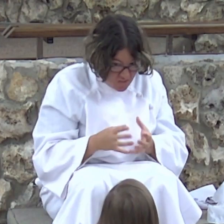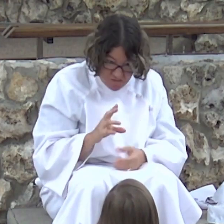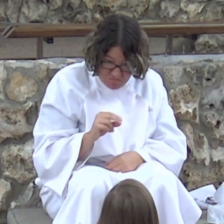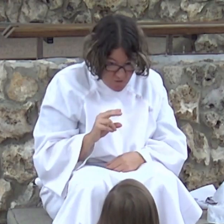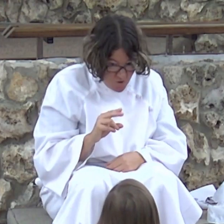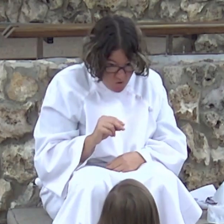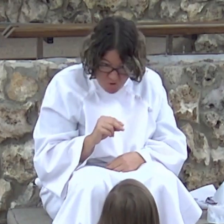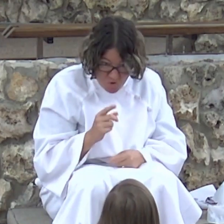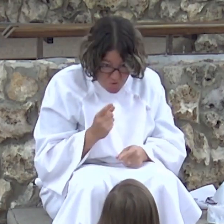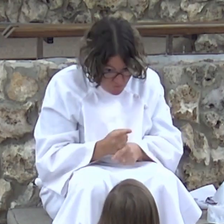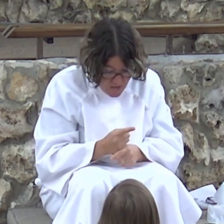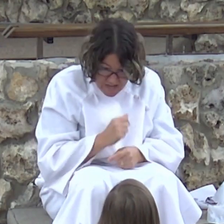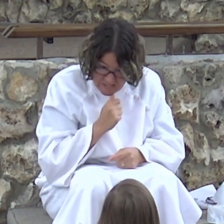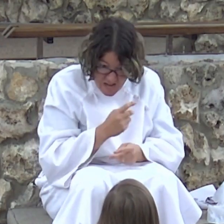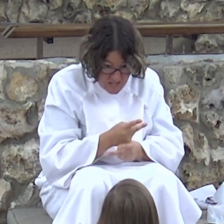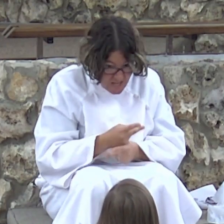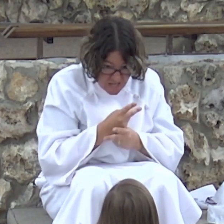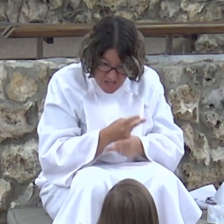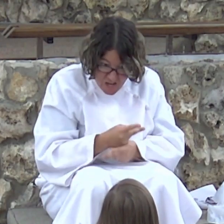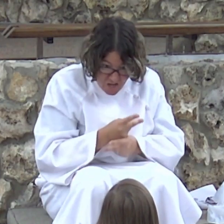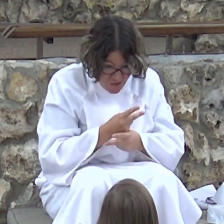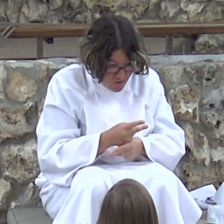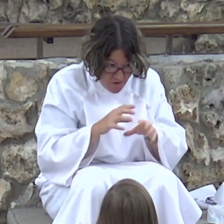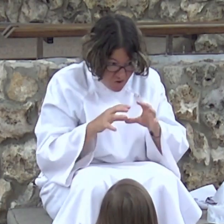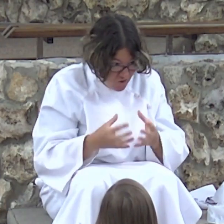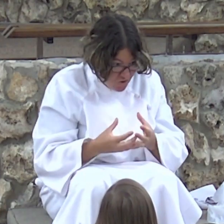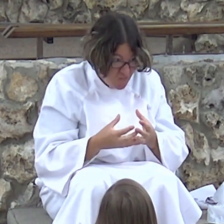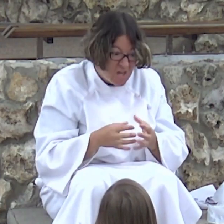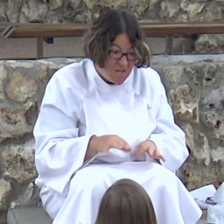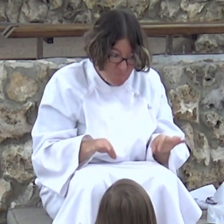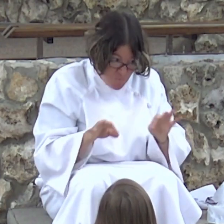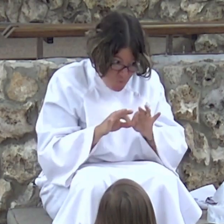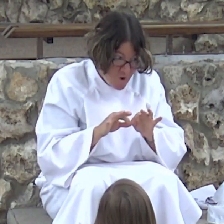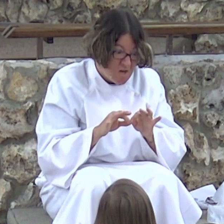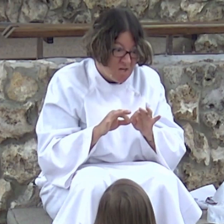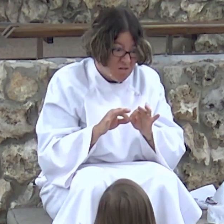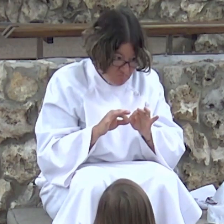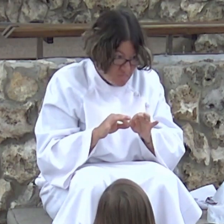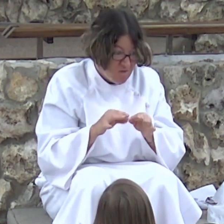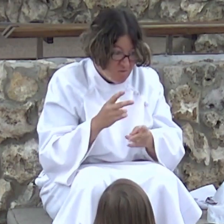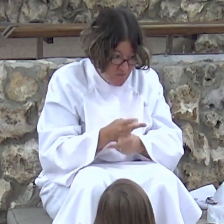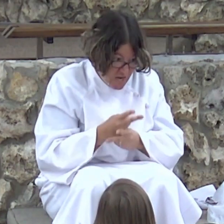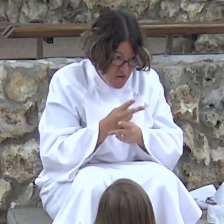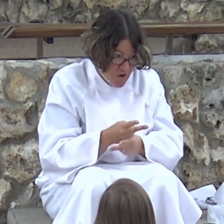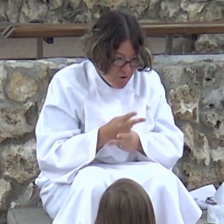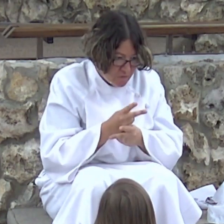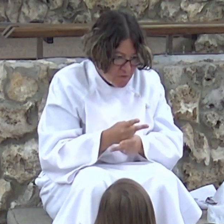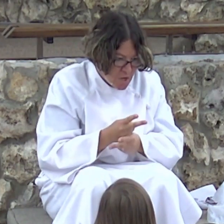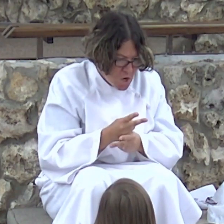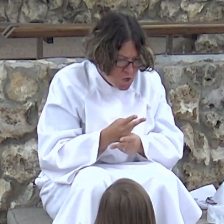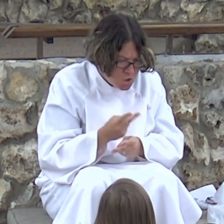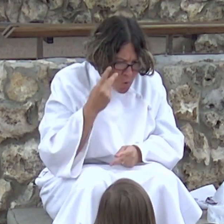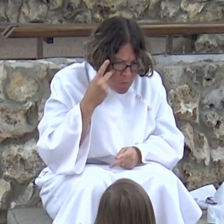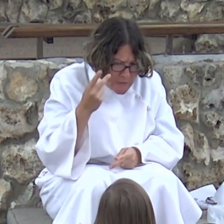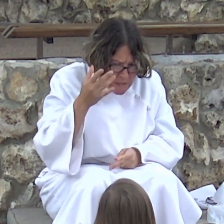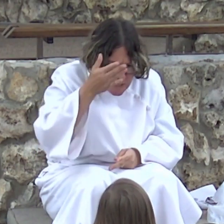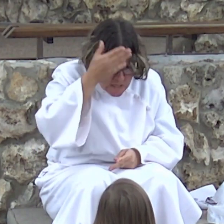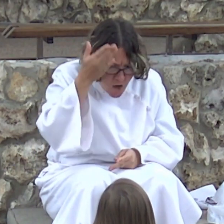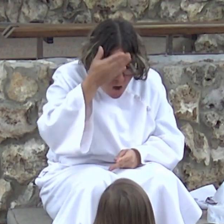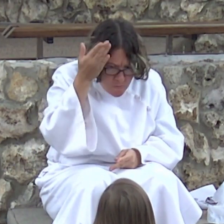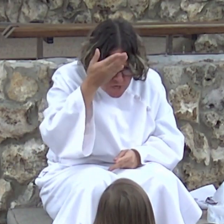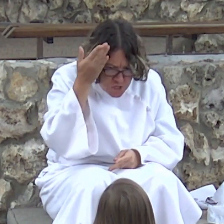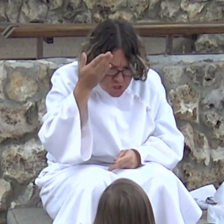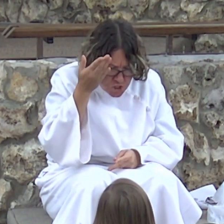earth? No, you're right, it's not taking care of our earth. It's important to take care of. So when we